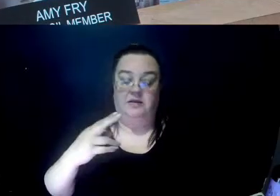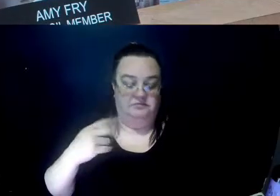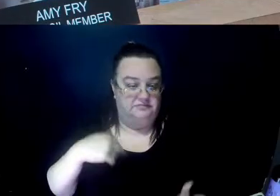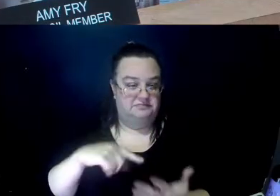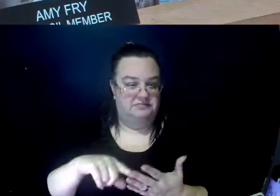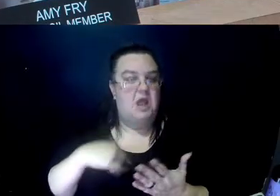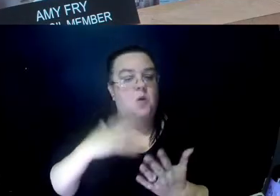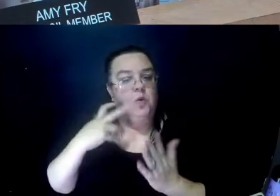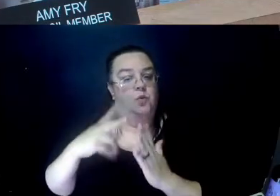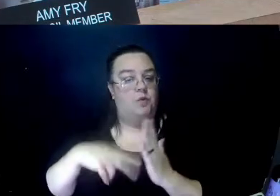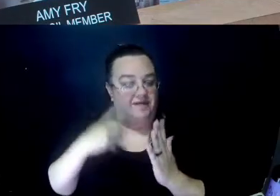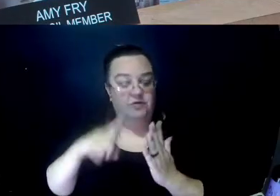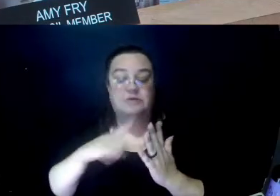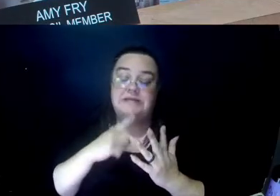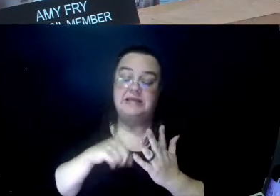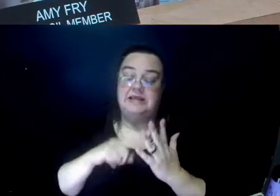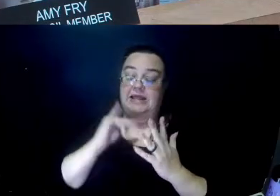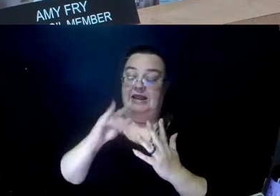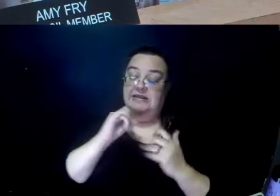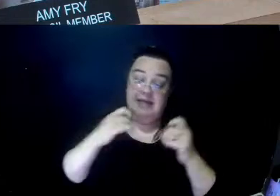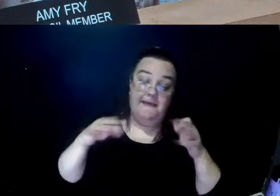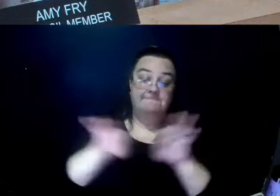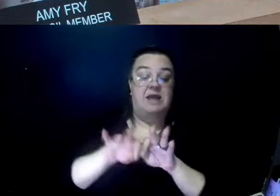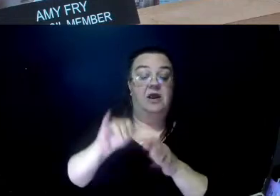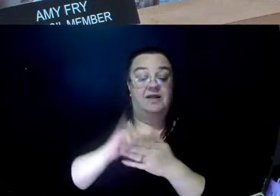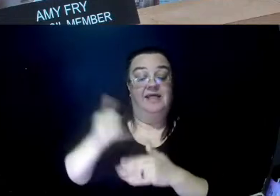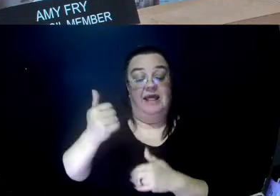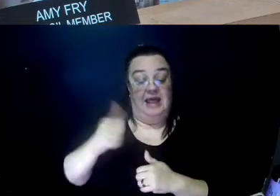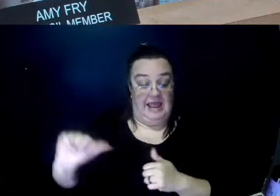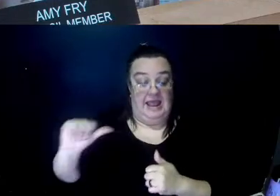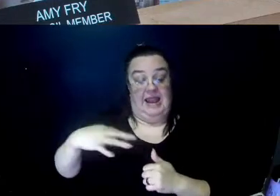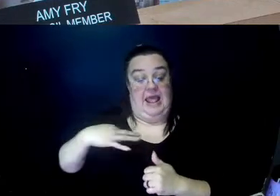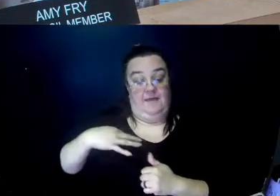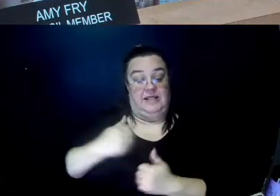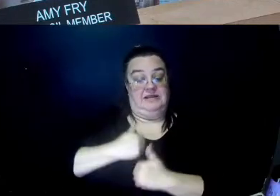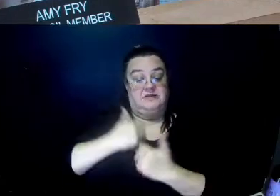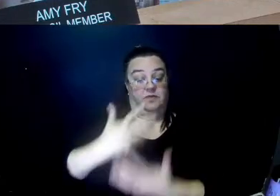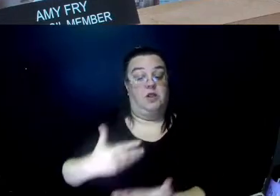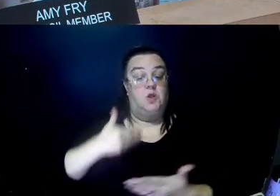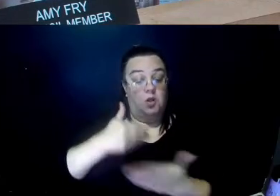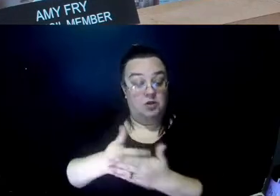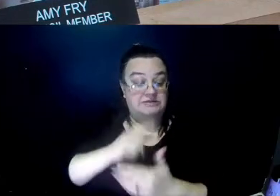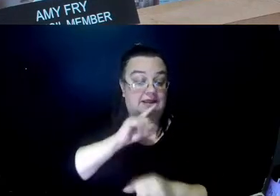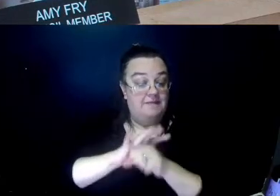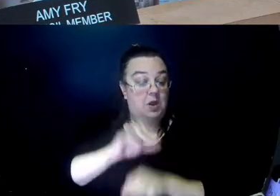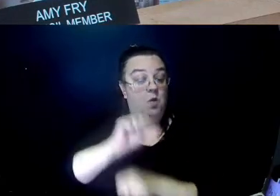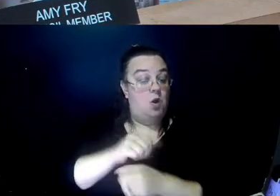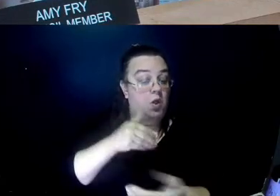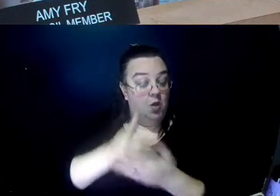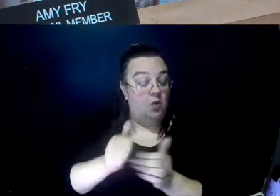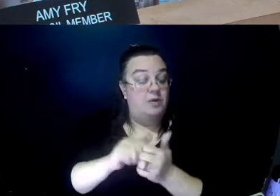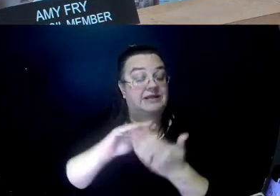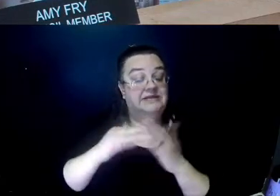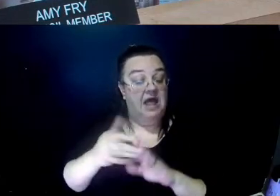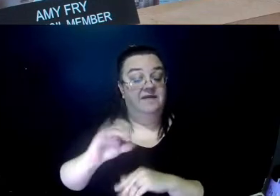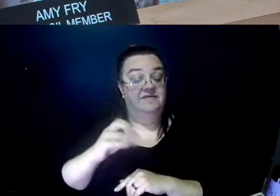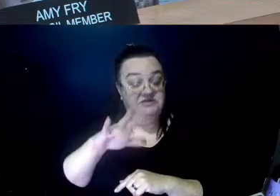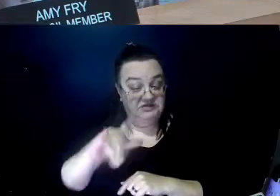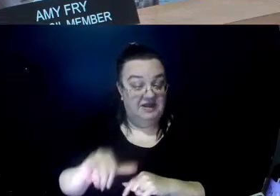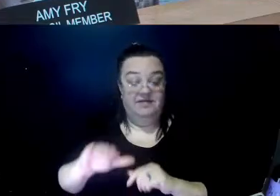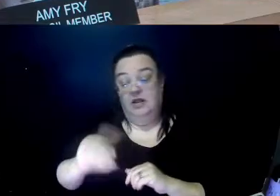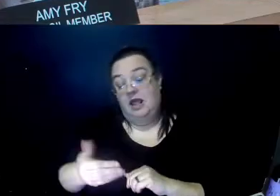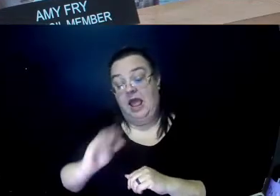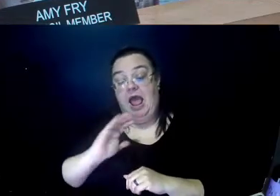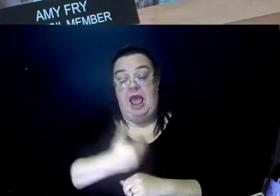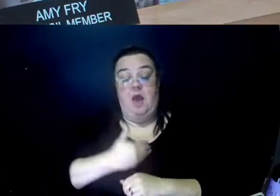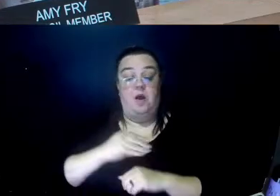read it for you. It is imperative that any applicant express closely commit to working closely with the town of Cheverly, our advisory bodies, in parentheses, Cheverly